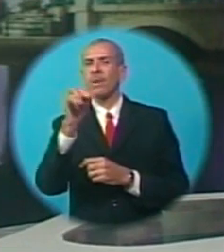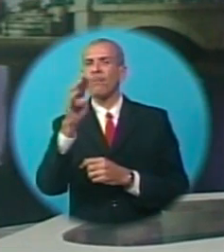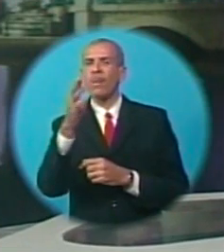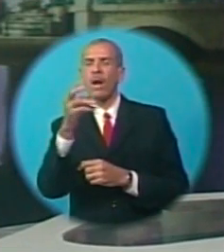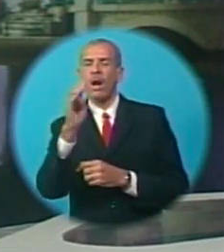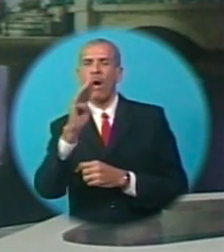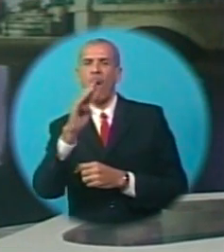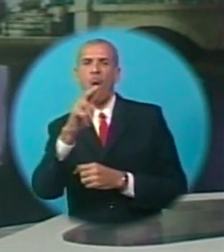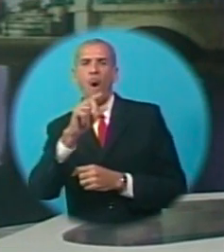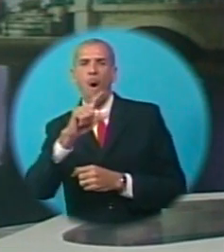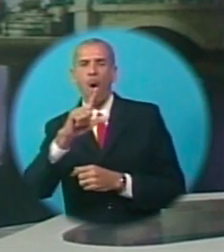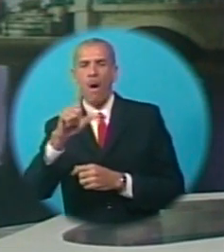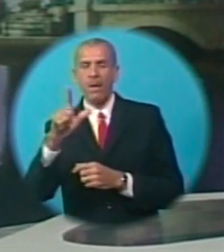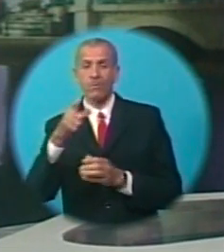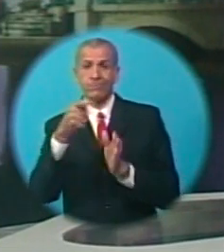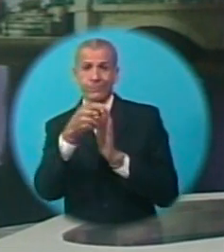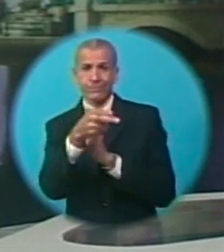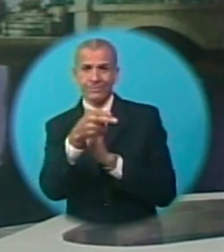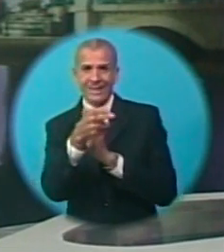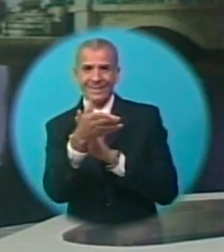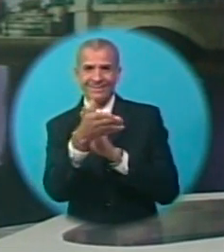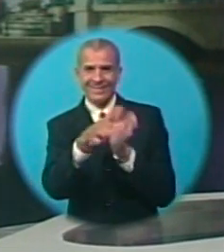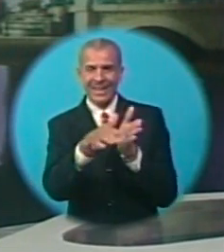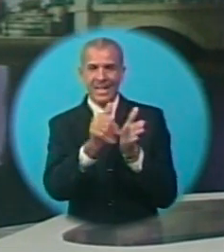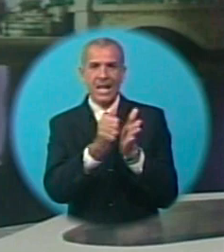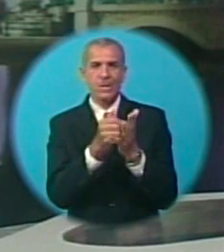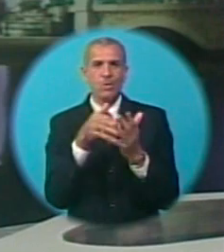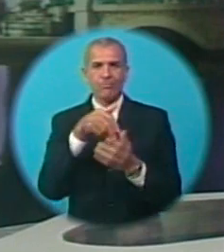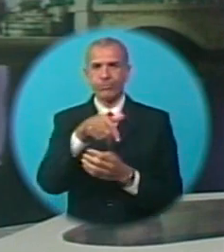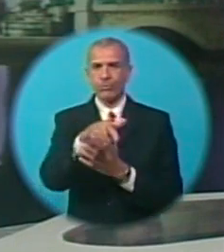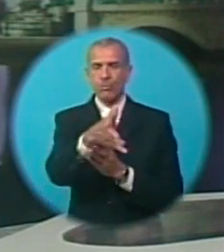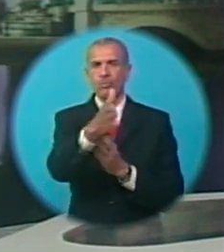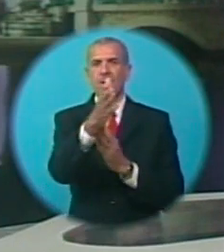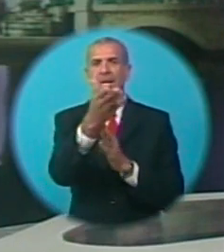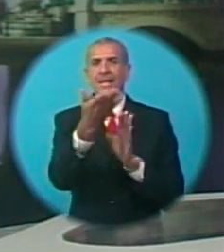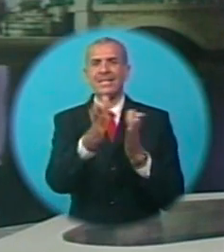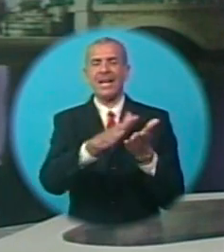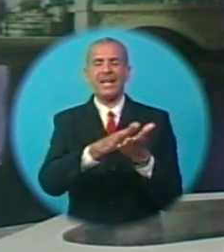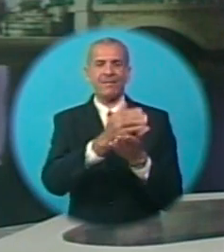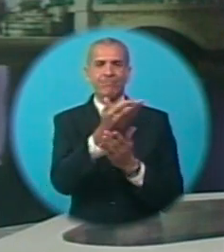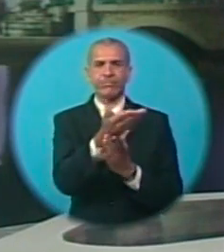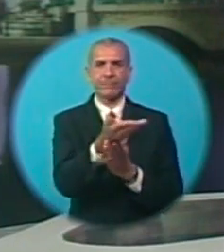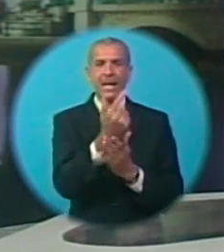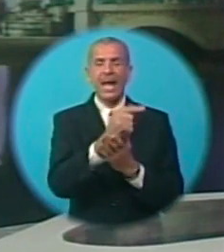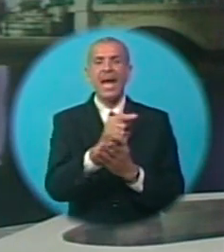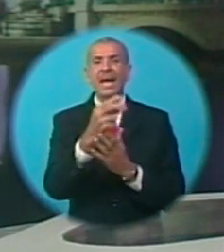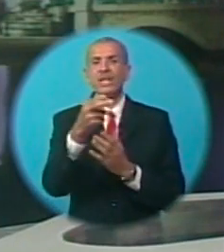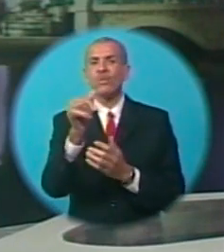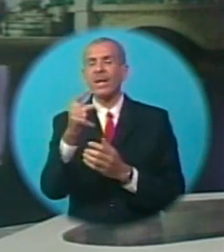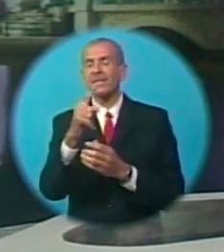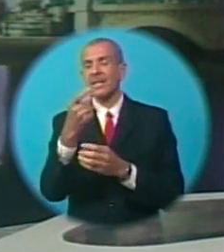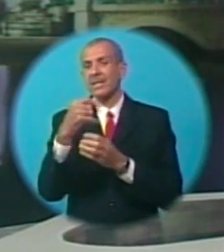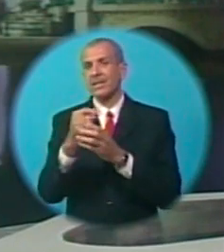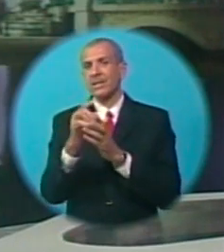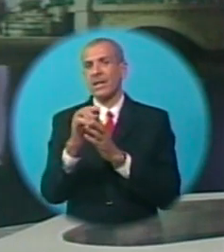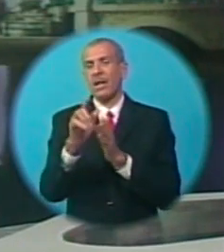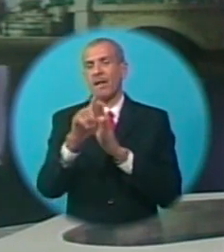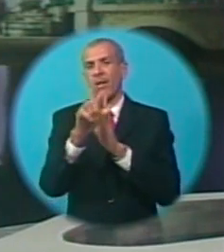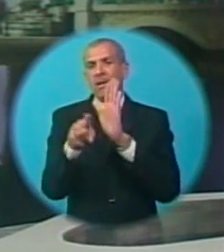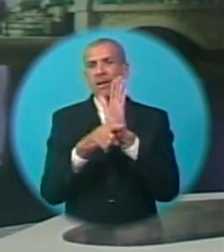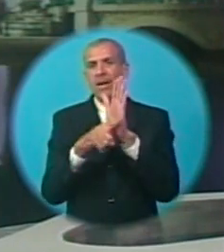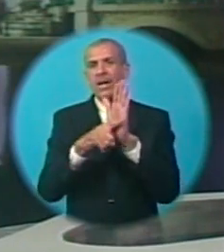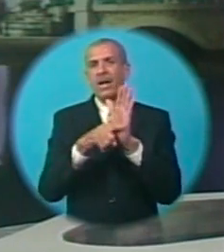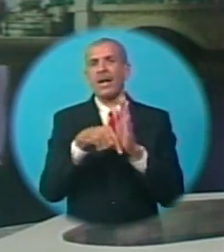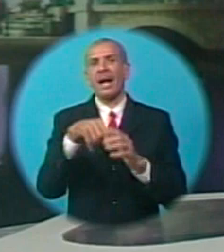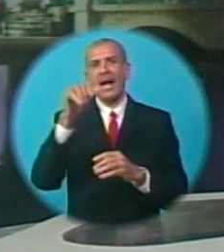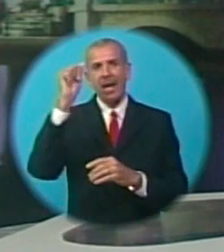Christchurch, who was shot and killed while passing through that area. Trotman died at the scene. Haynes is being represented by Queen's Counsel